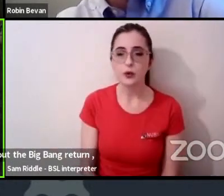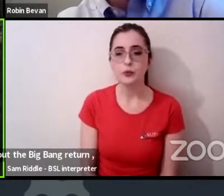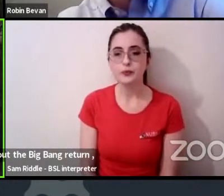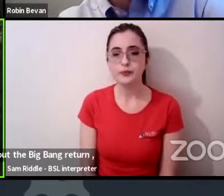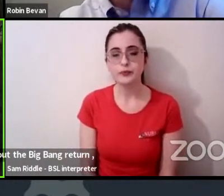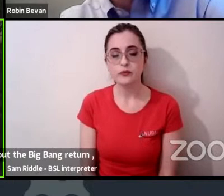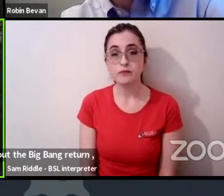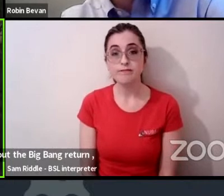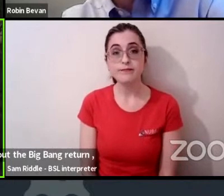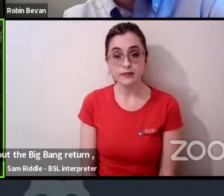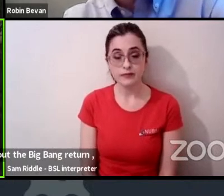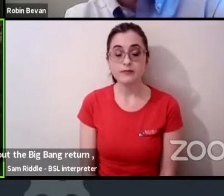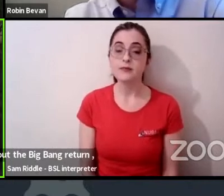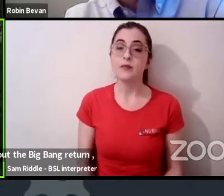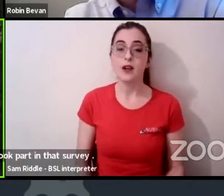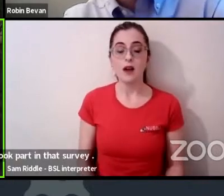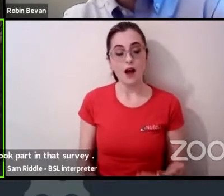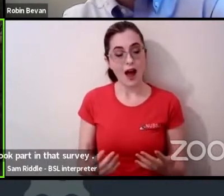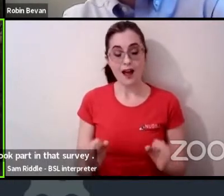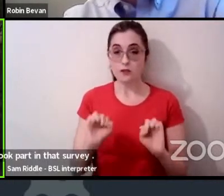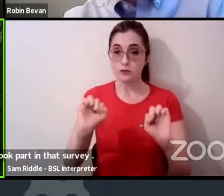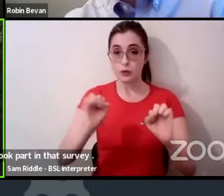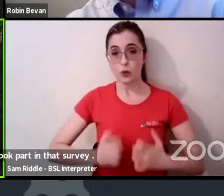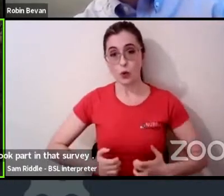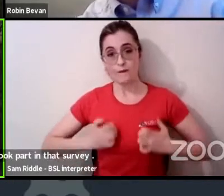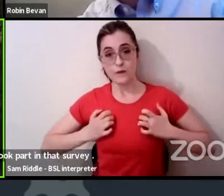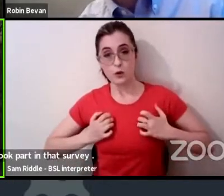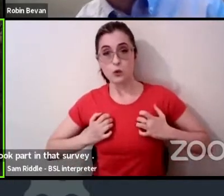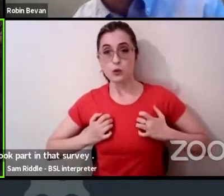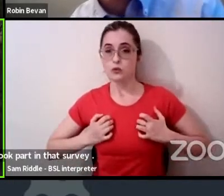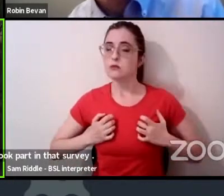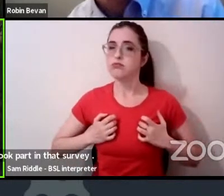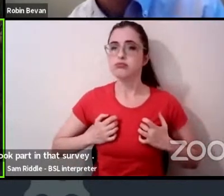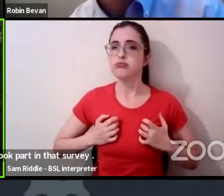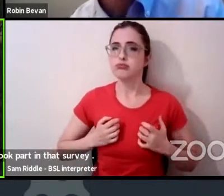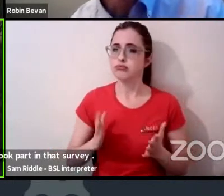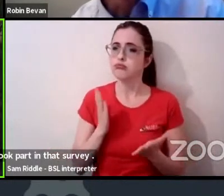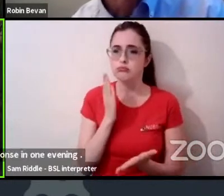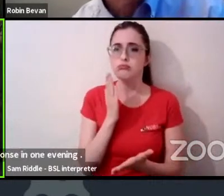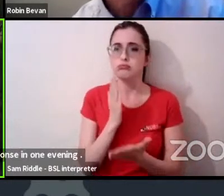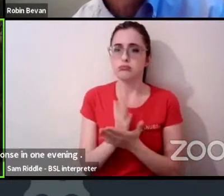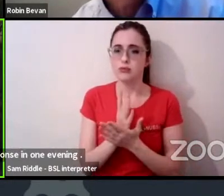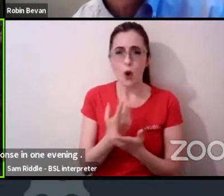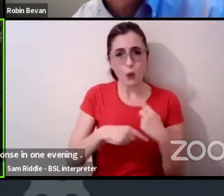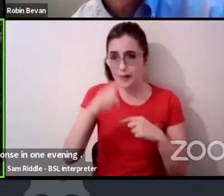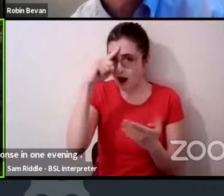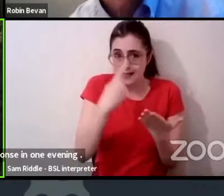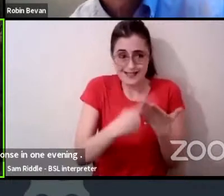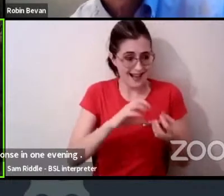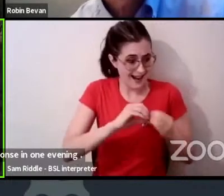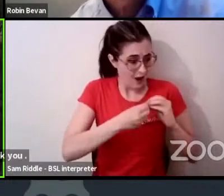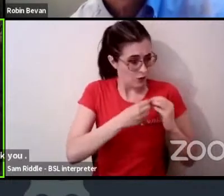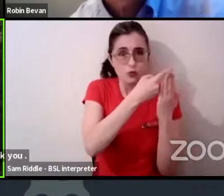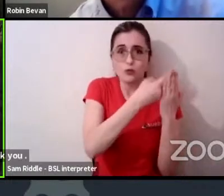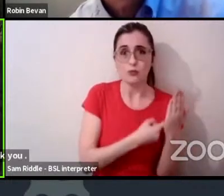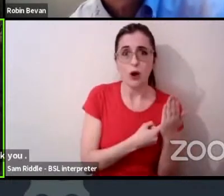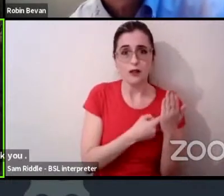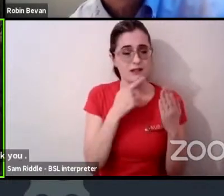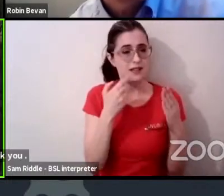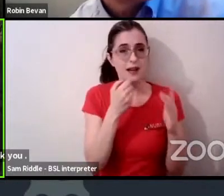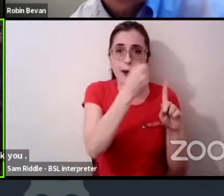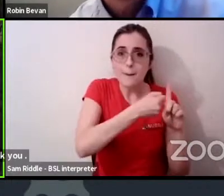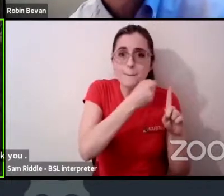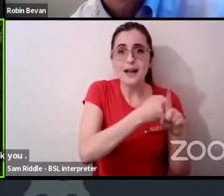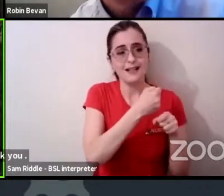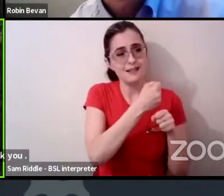members' opinions and views are everything to us. We can decide nothing about how to shape the NEU's policy, campaigns and actions